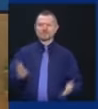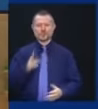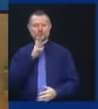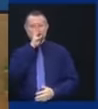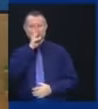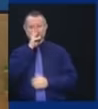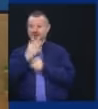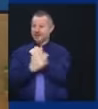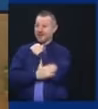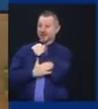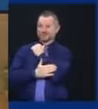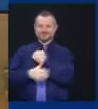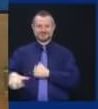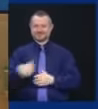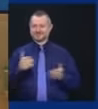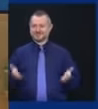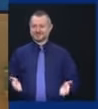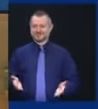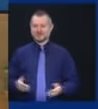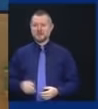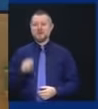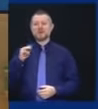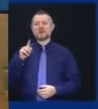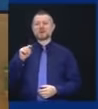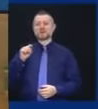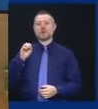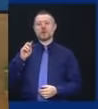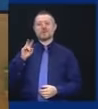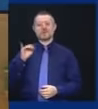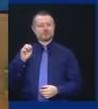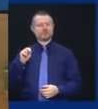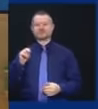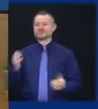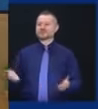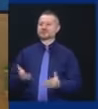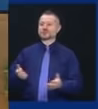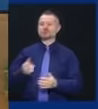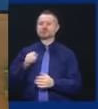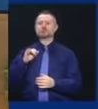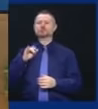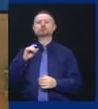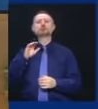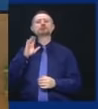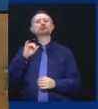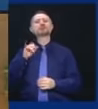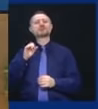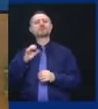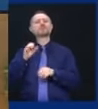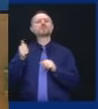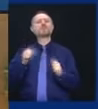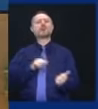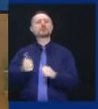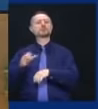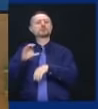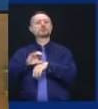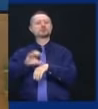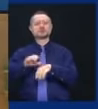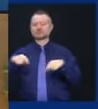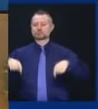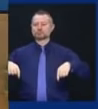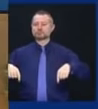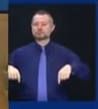It's my pleasure to be in Mount Vernon, my pleasure to be at Grace Baptist Church with so many great